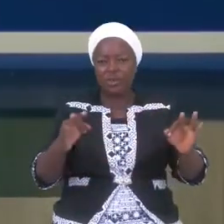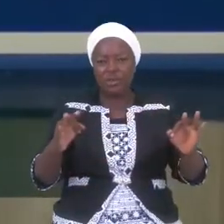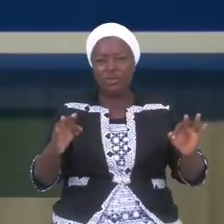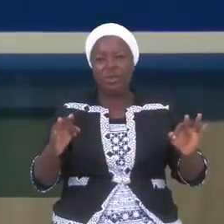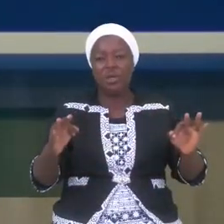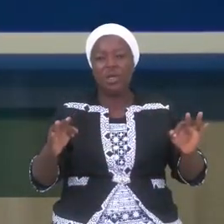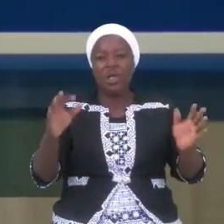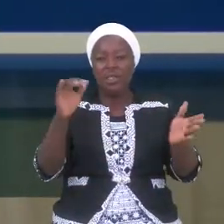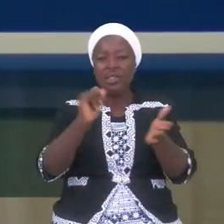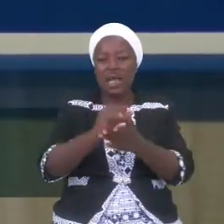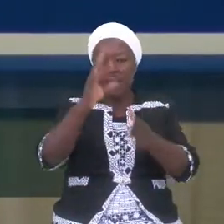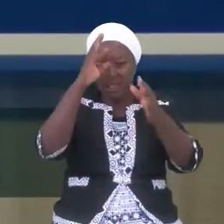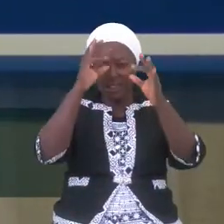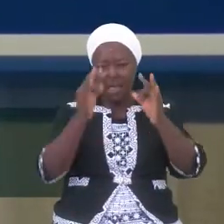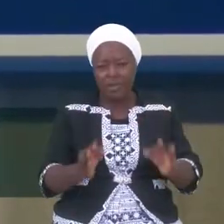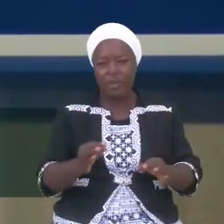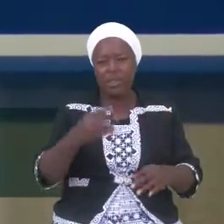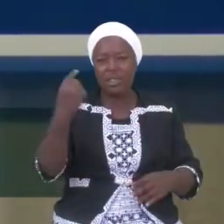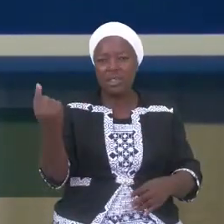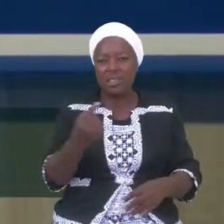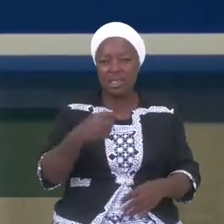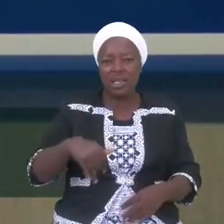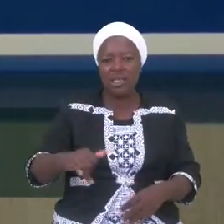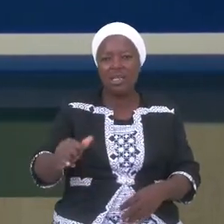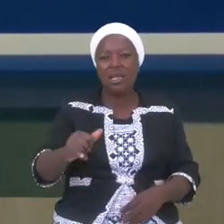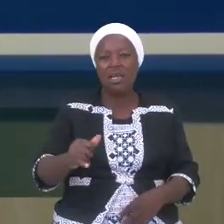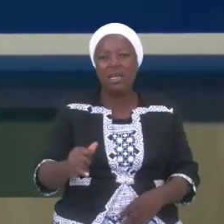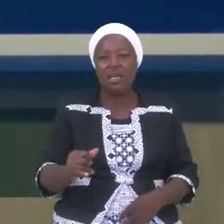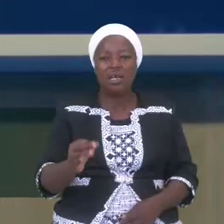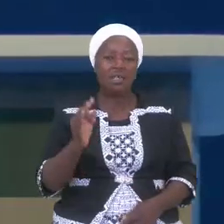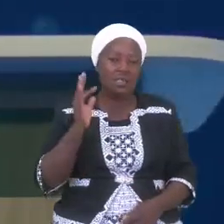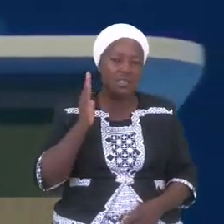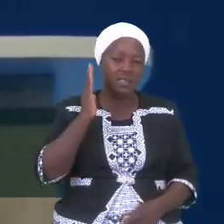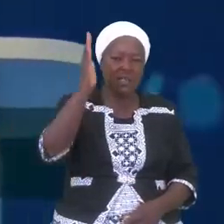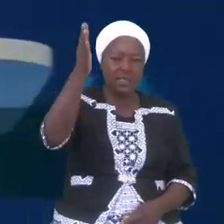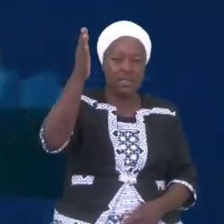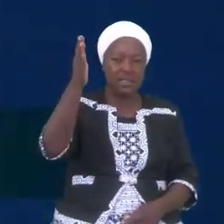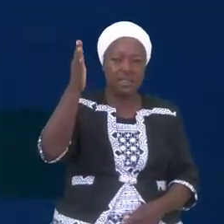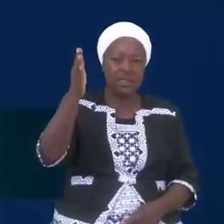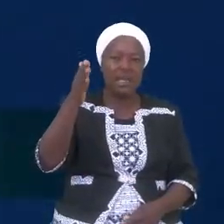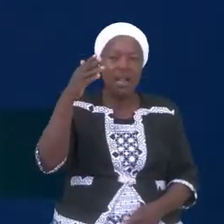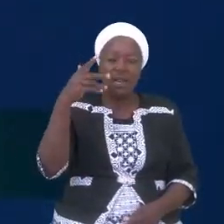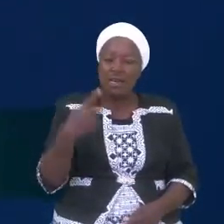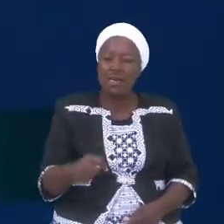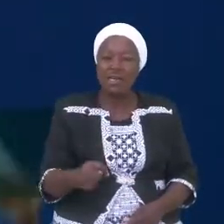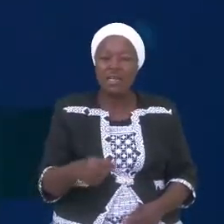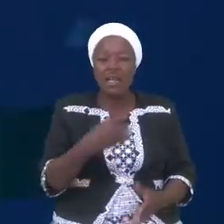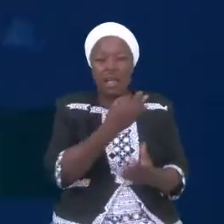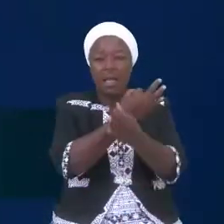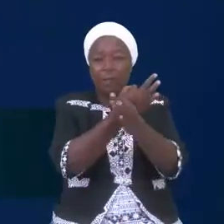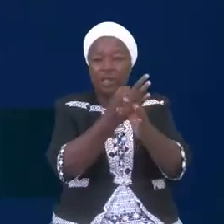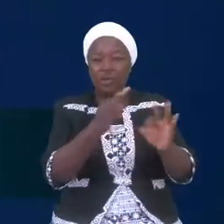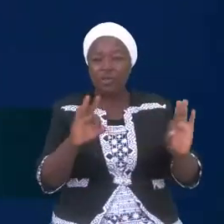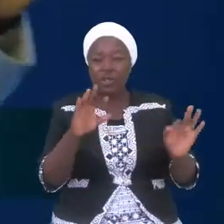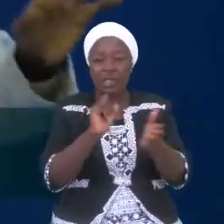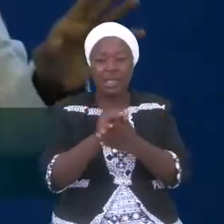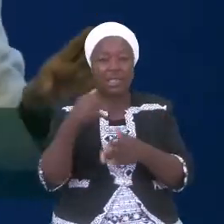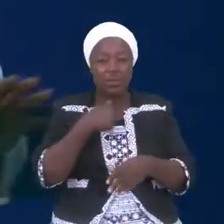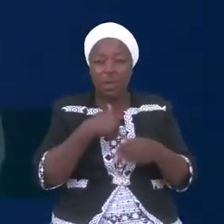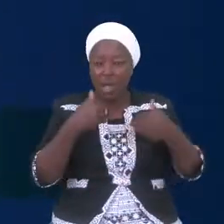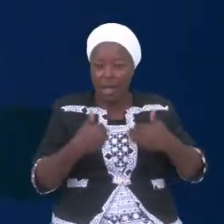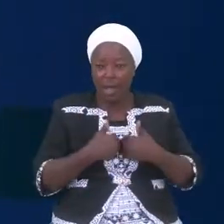that determines eternal destiny. The emancipation we have, we're not here to